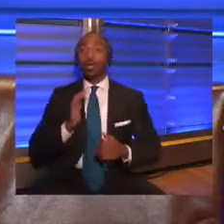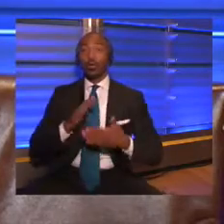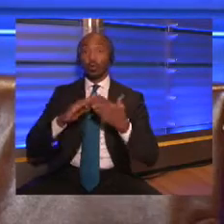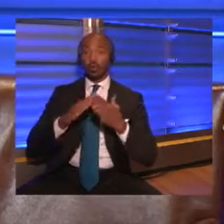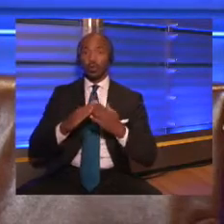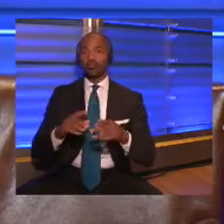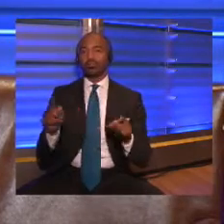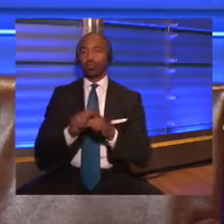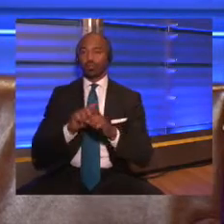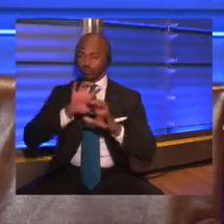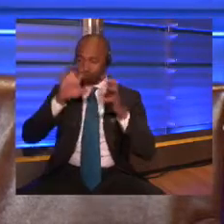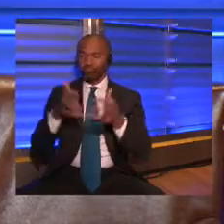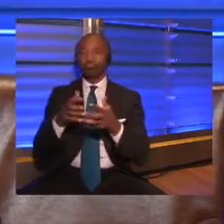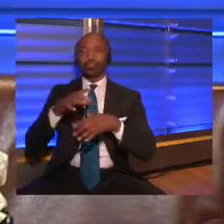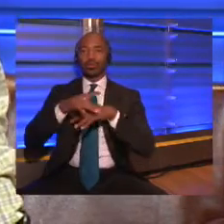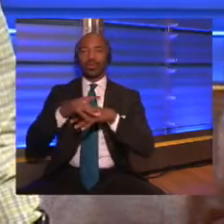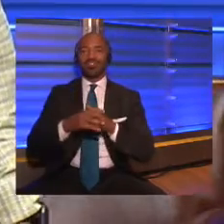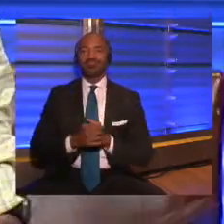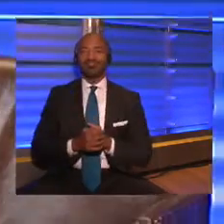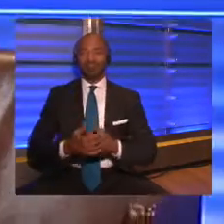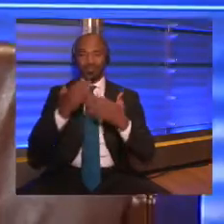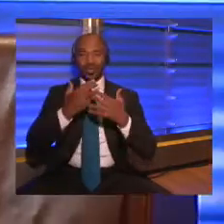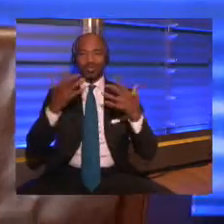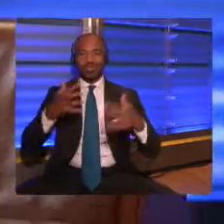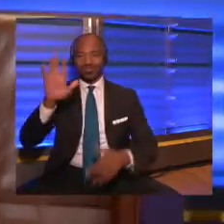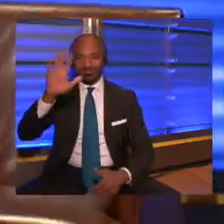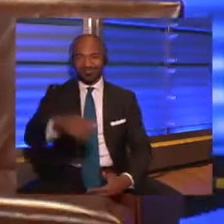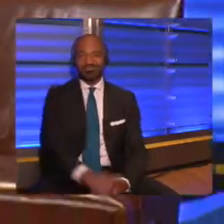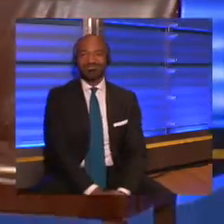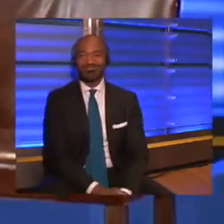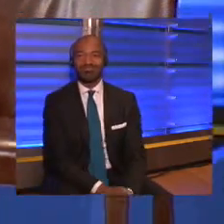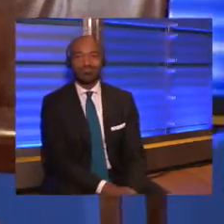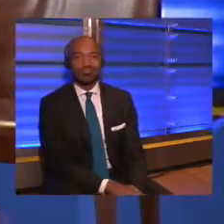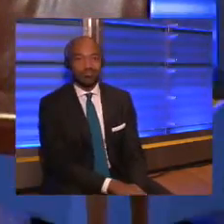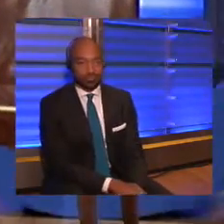planet. Thank you very much.